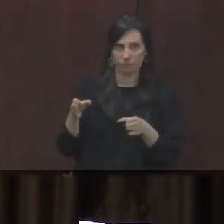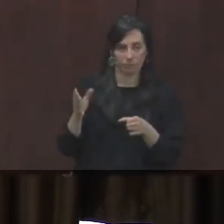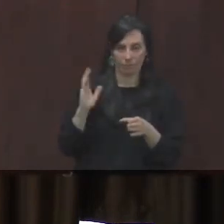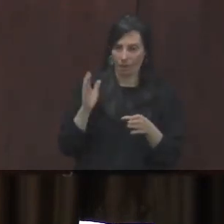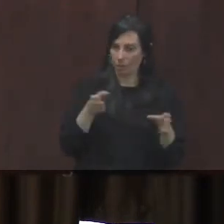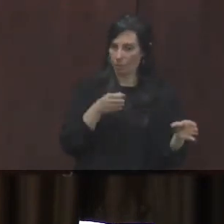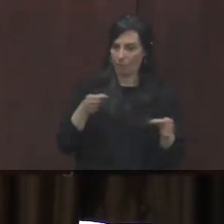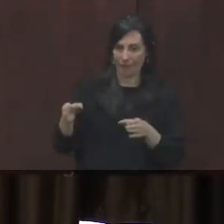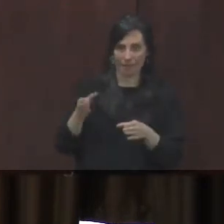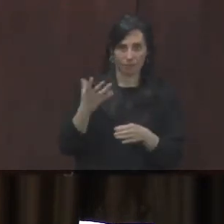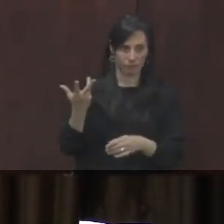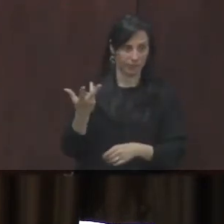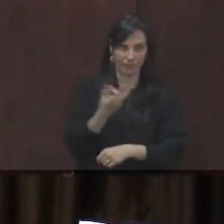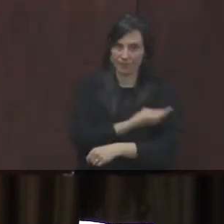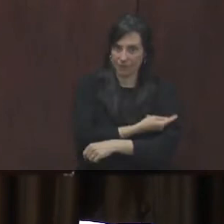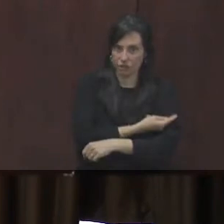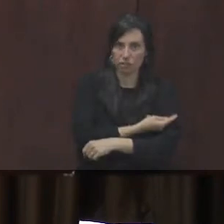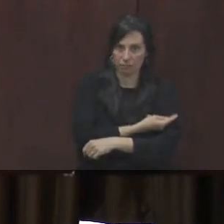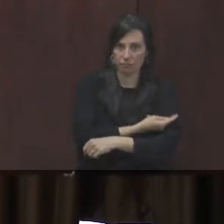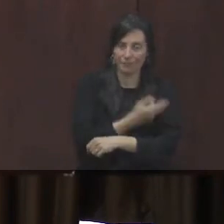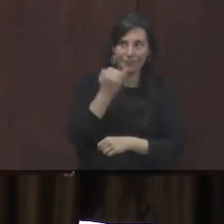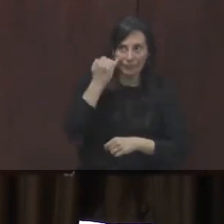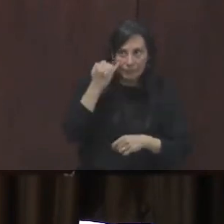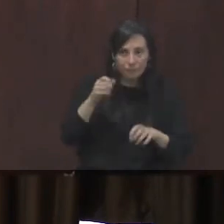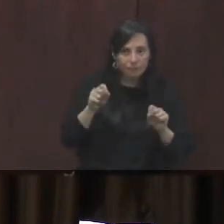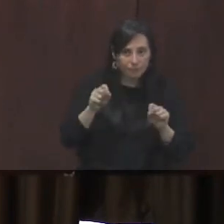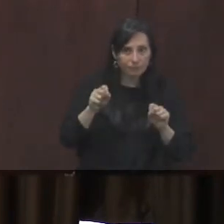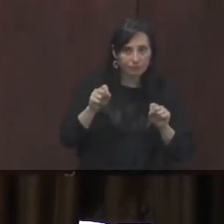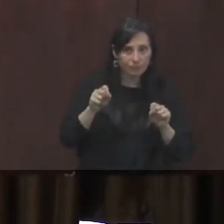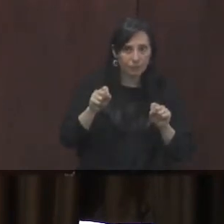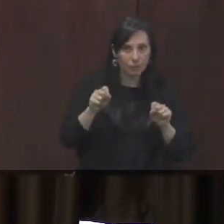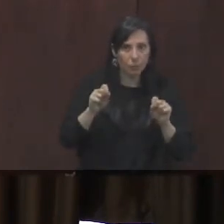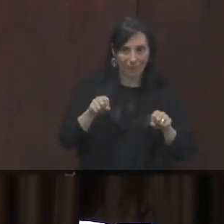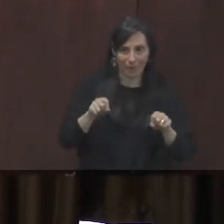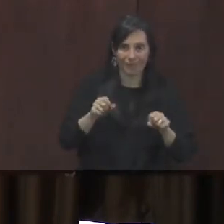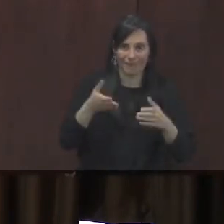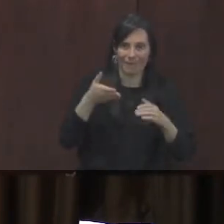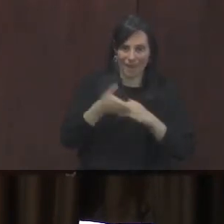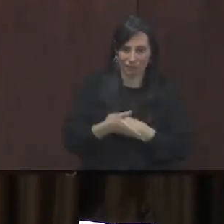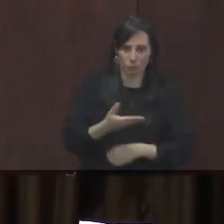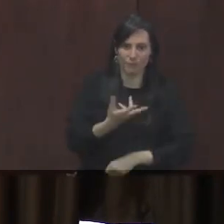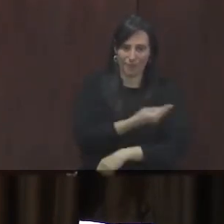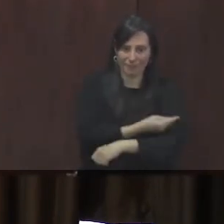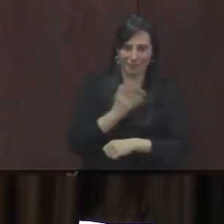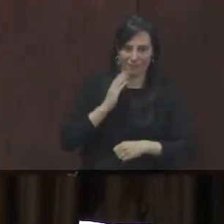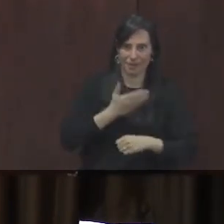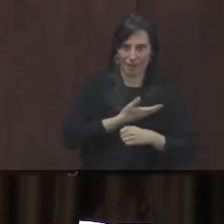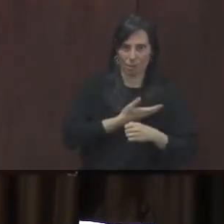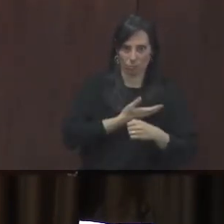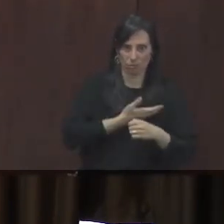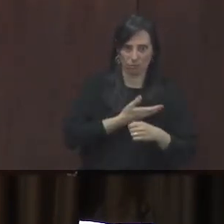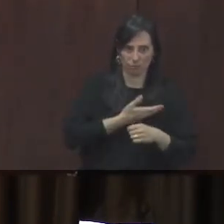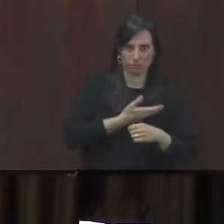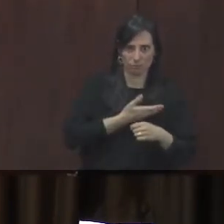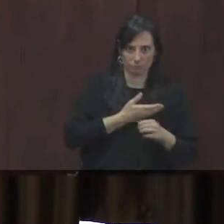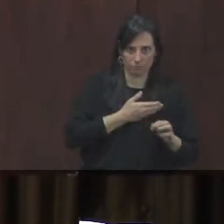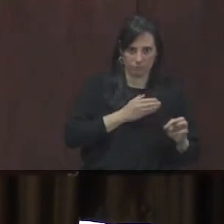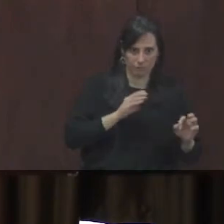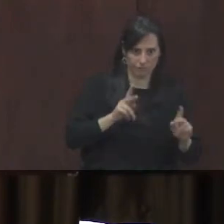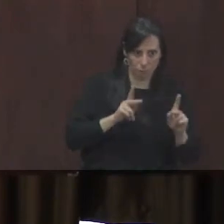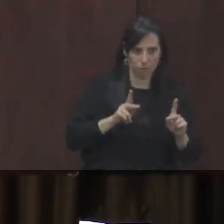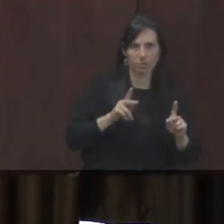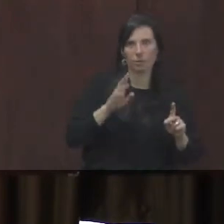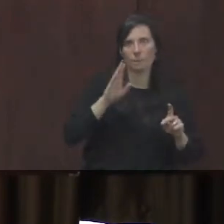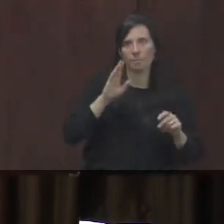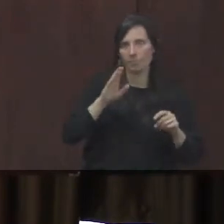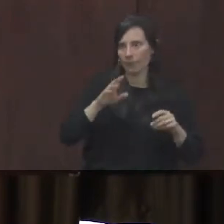within the community to include, when we can, as we move through our own internal tiers, office